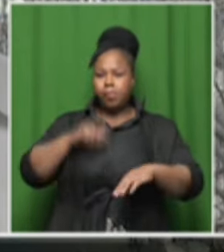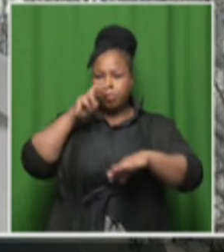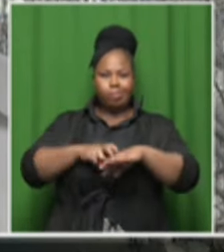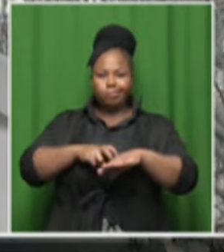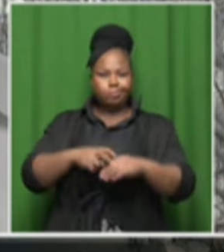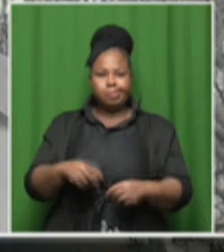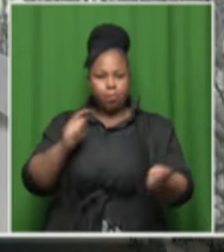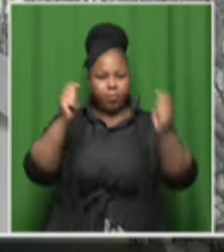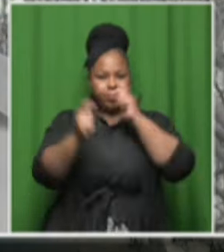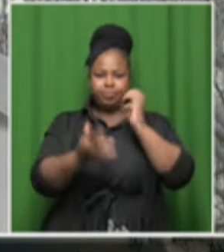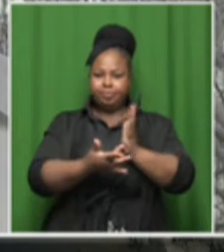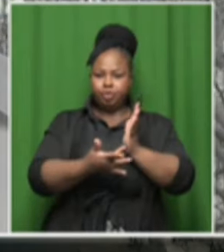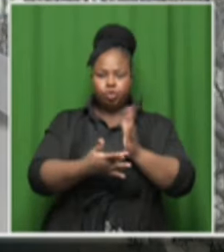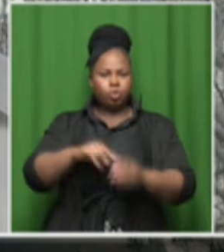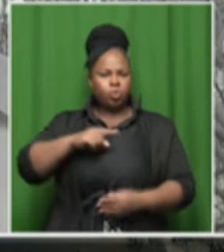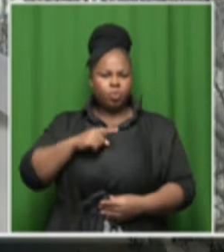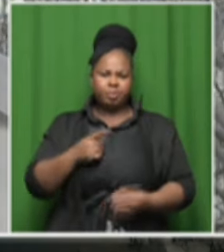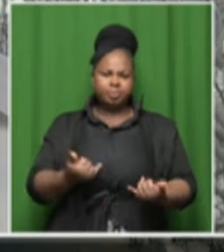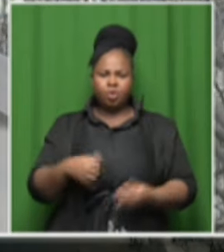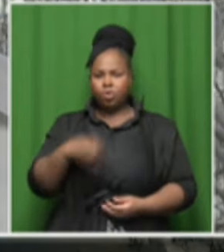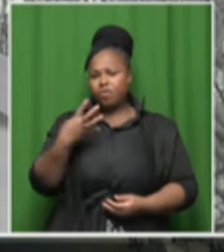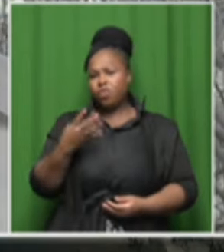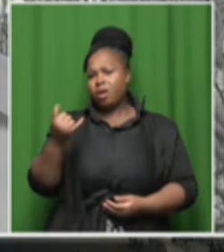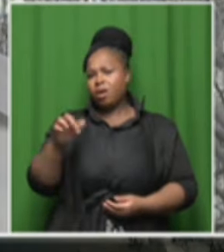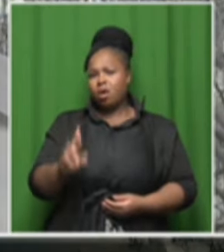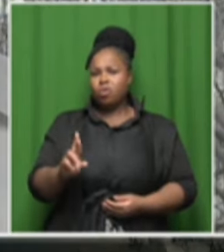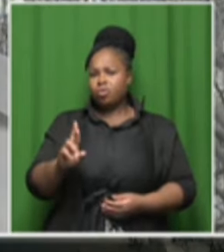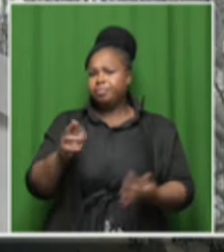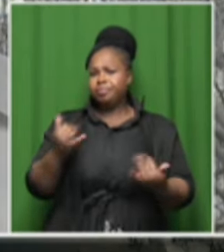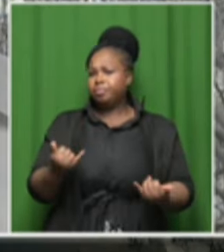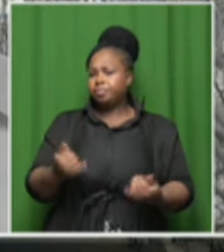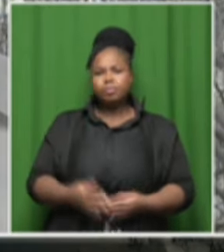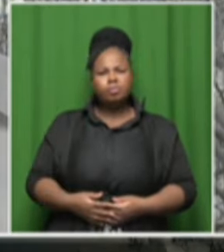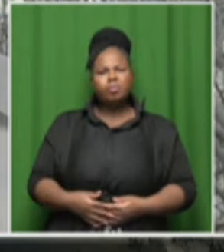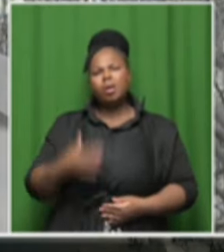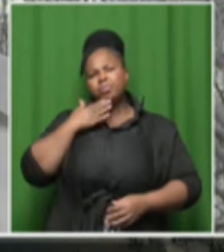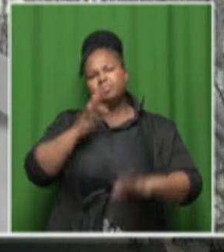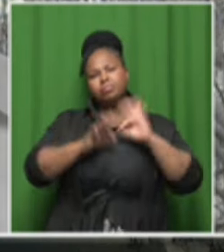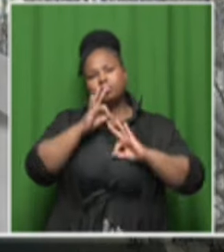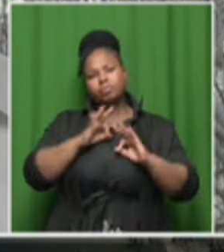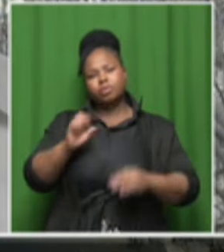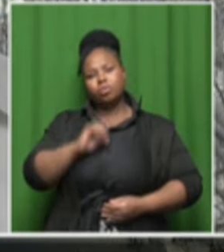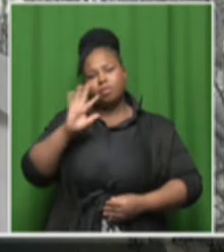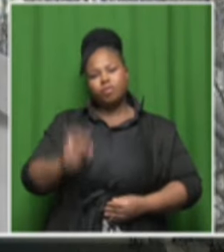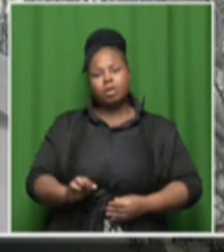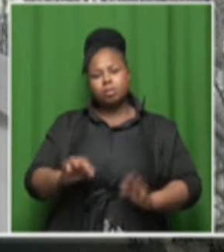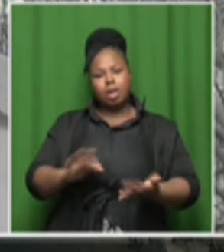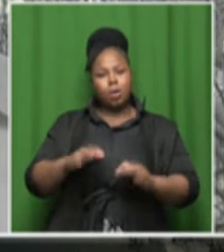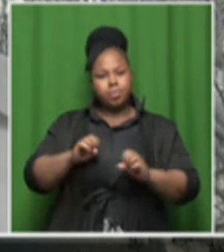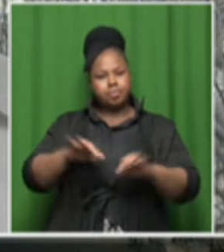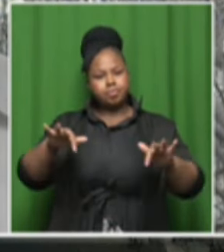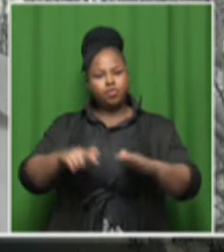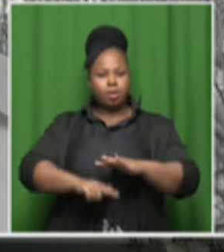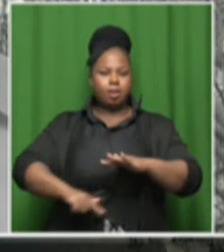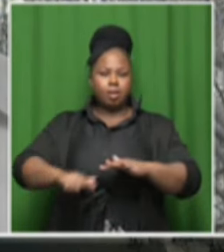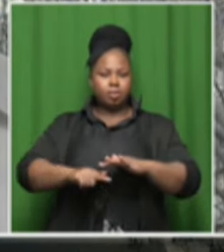transformation, it's rife given this fourth industrial revolution that we find ourselves in. And I wonder if you could just speak to South Africa's digital footprint, the lay of the land